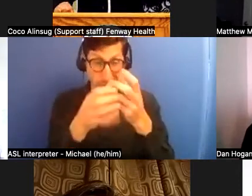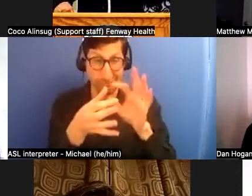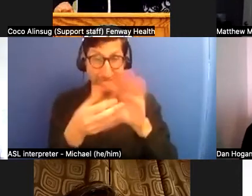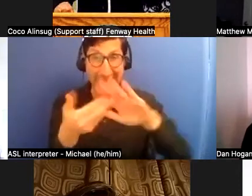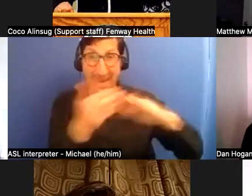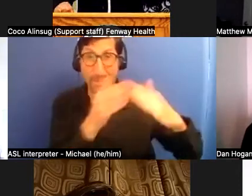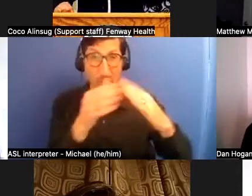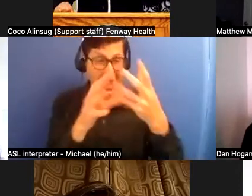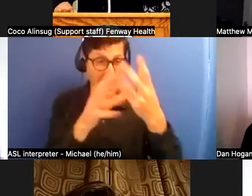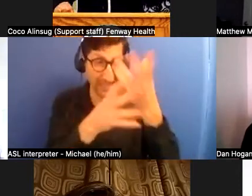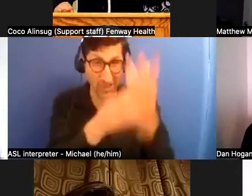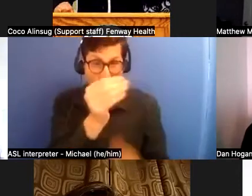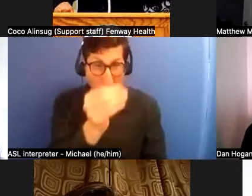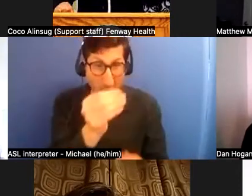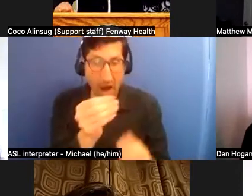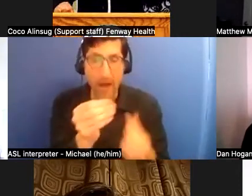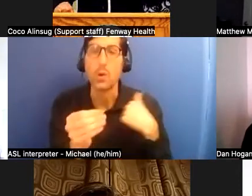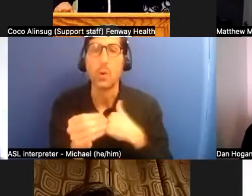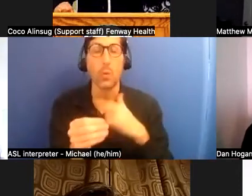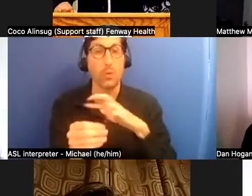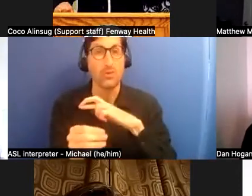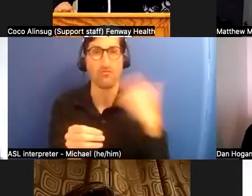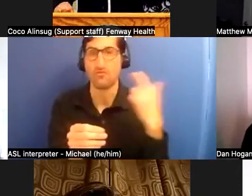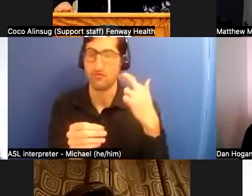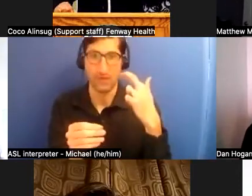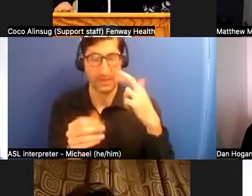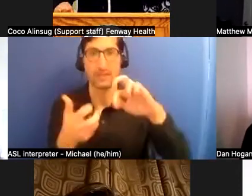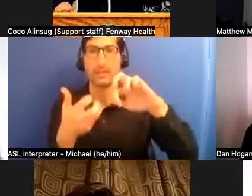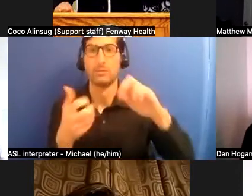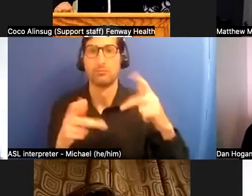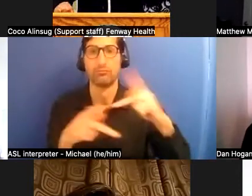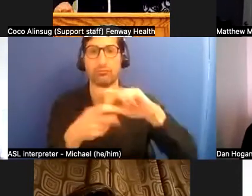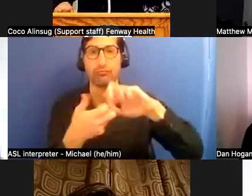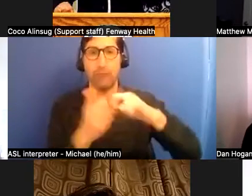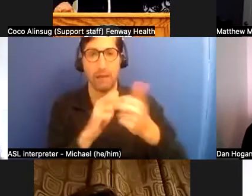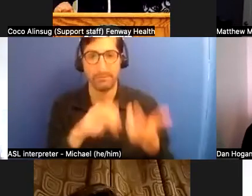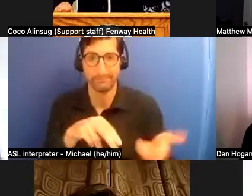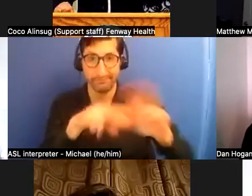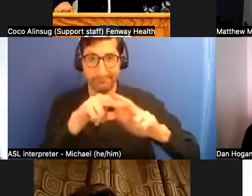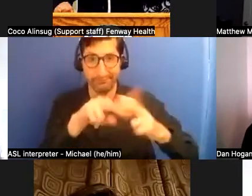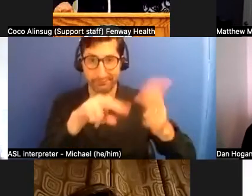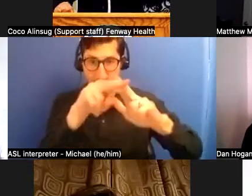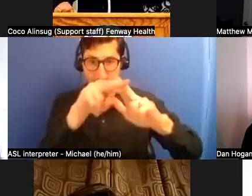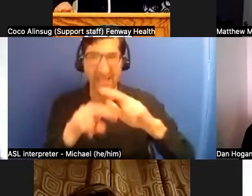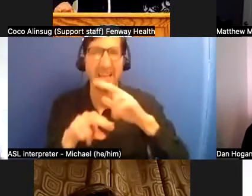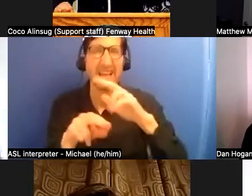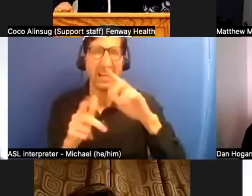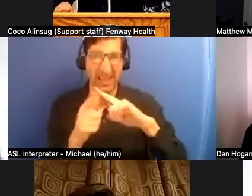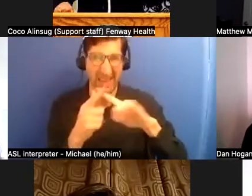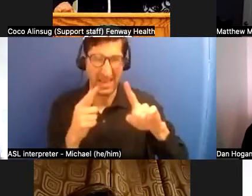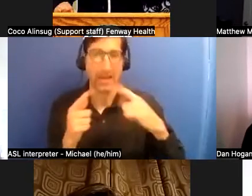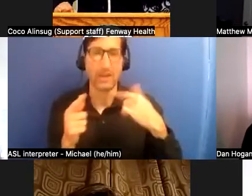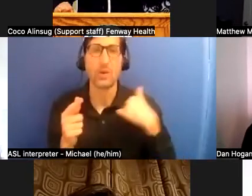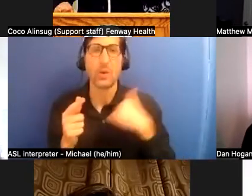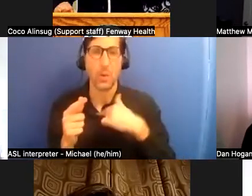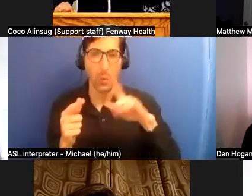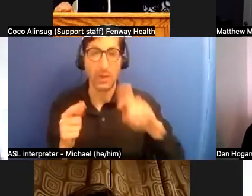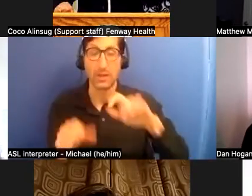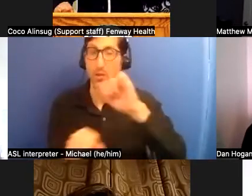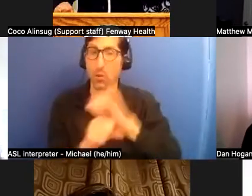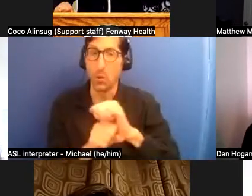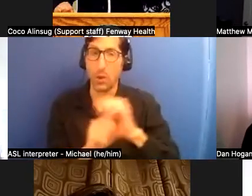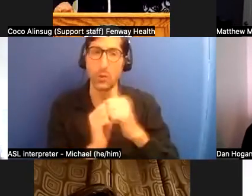So I think I just want to reinforce what TJ said. And then it would be working in partnership with community